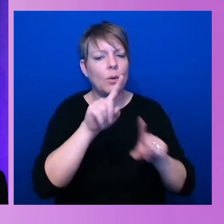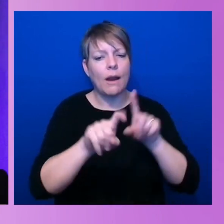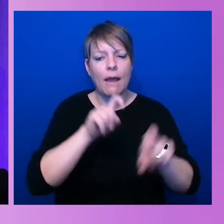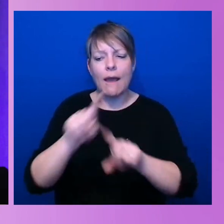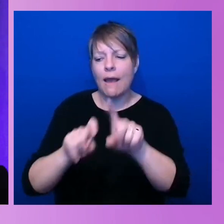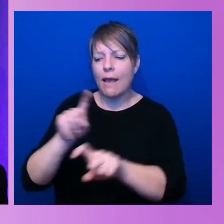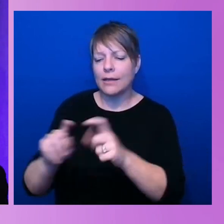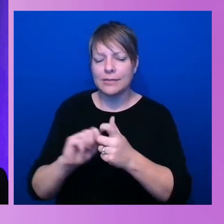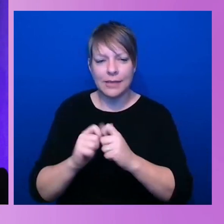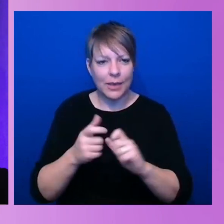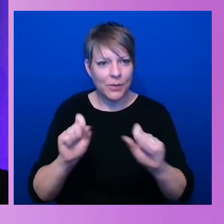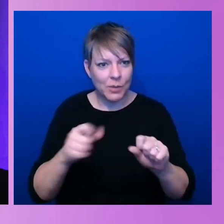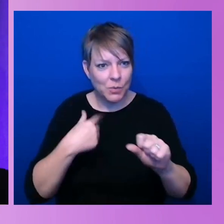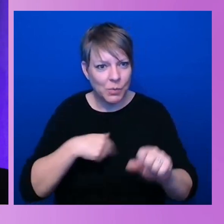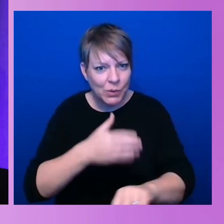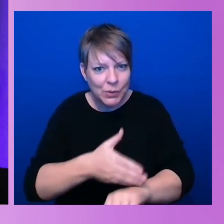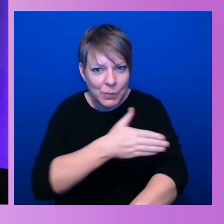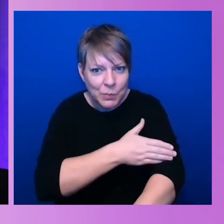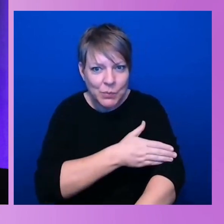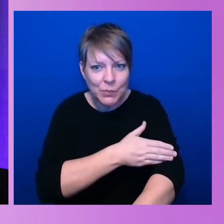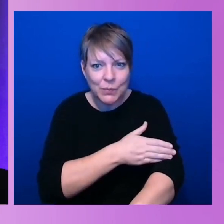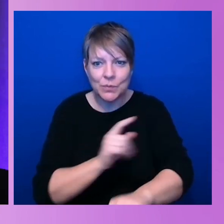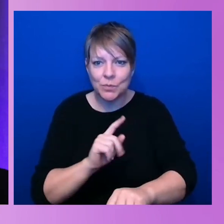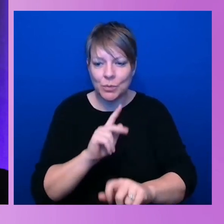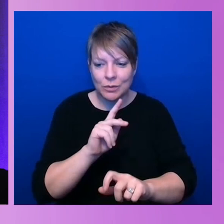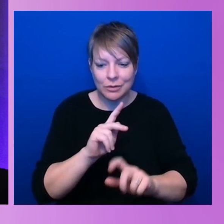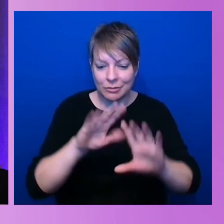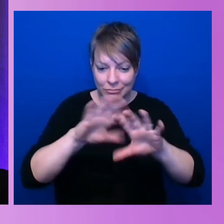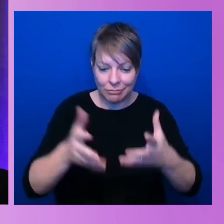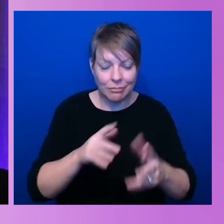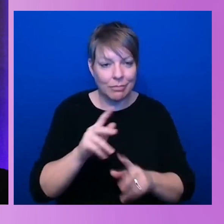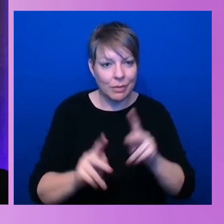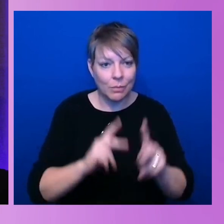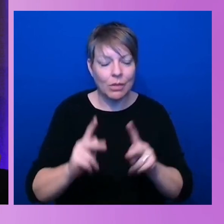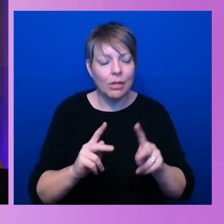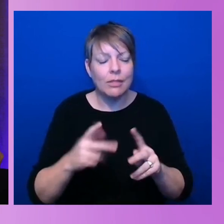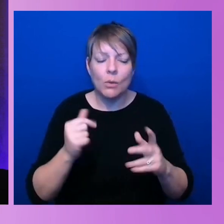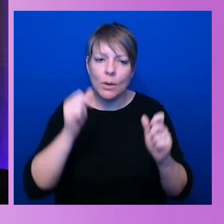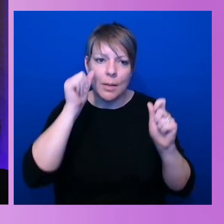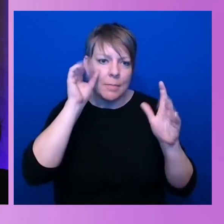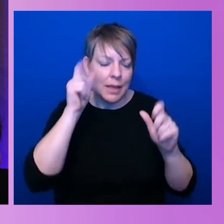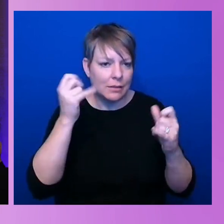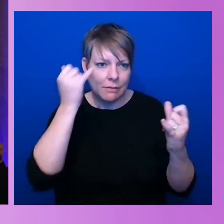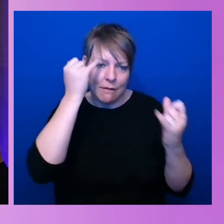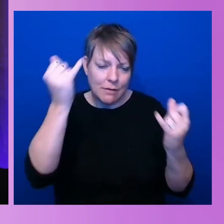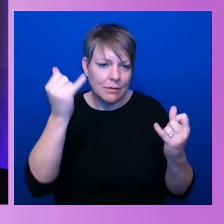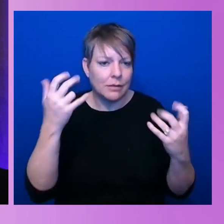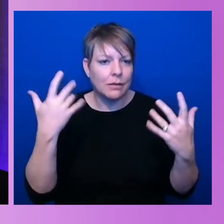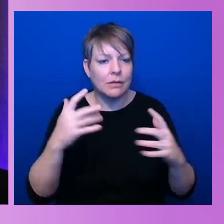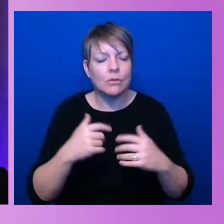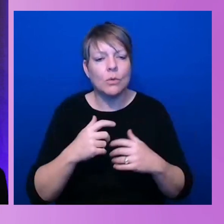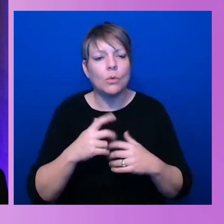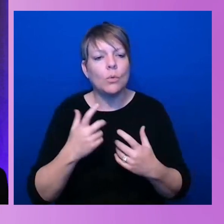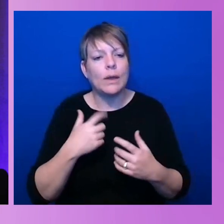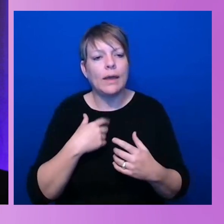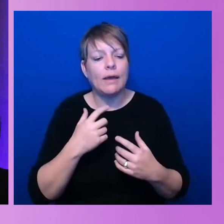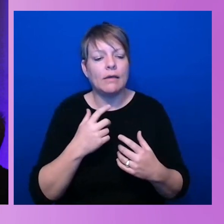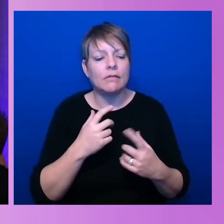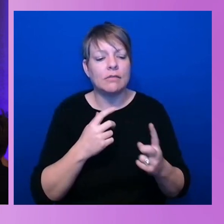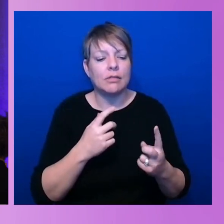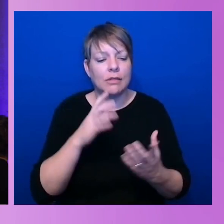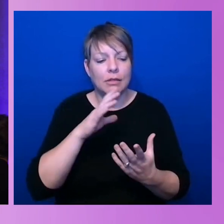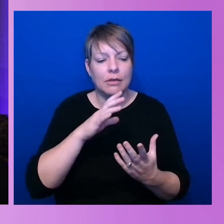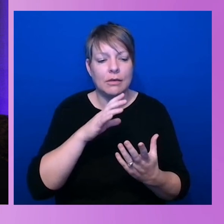improve the product for people around the world. There were amazing ideas, and we had these Fix, Hack, Learn events where you'd see just